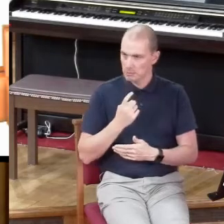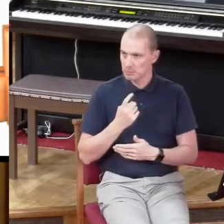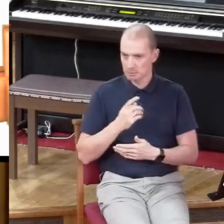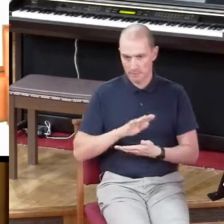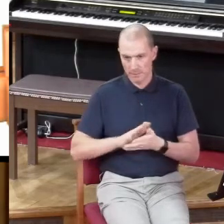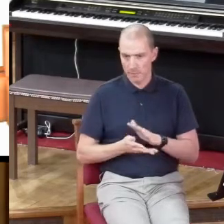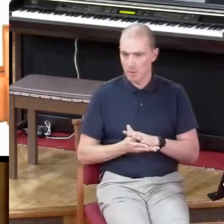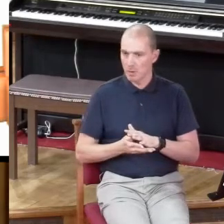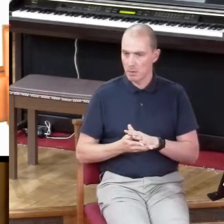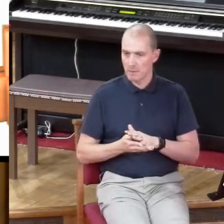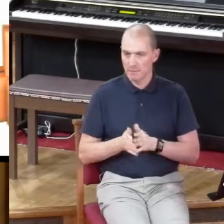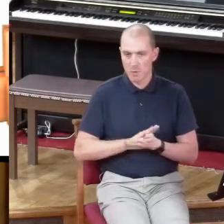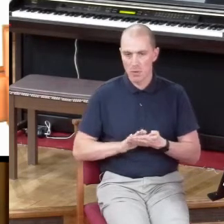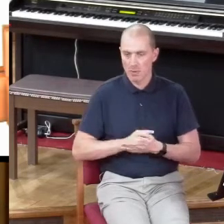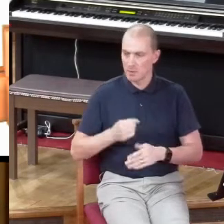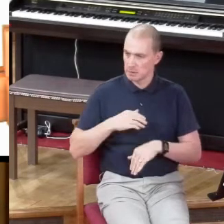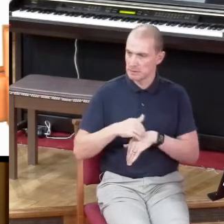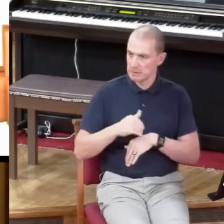say